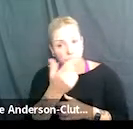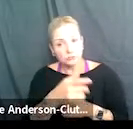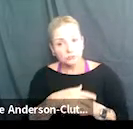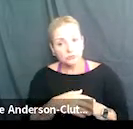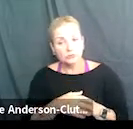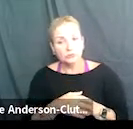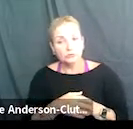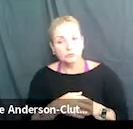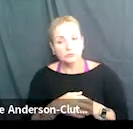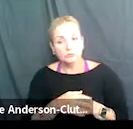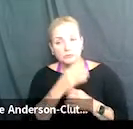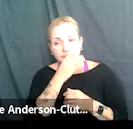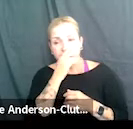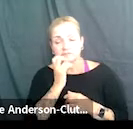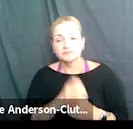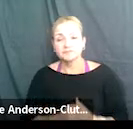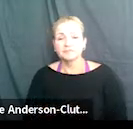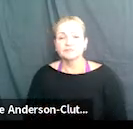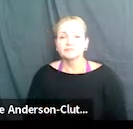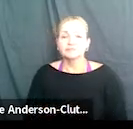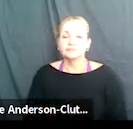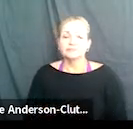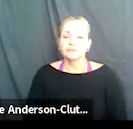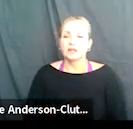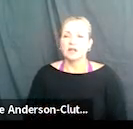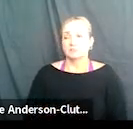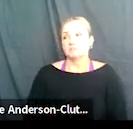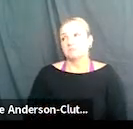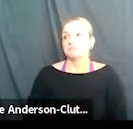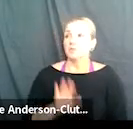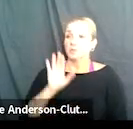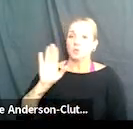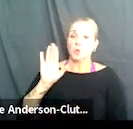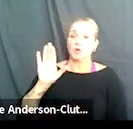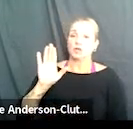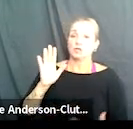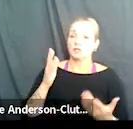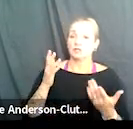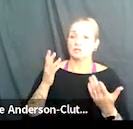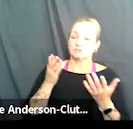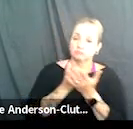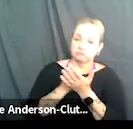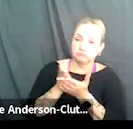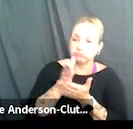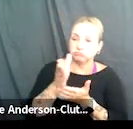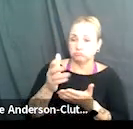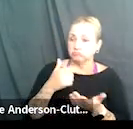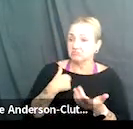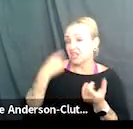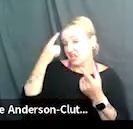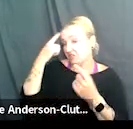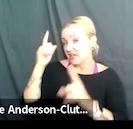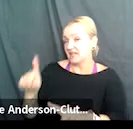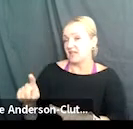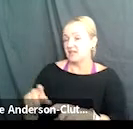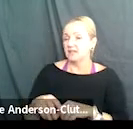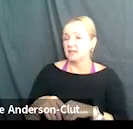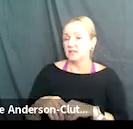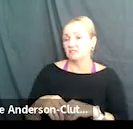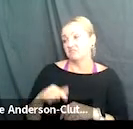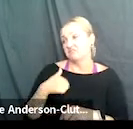would have managed this case any differently. And it's certainly difficult to sort some of these things